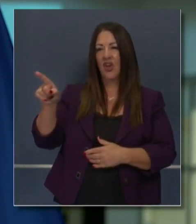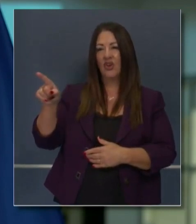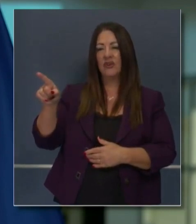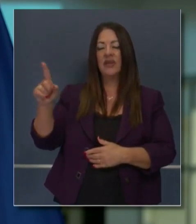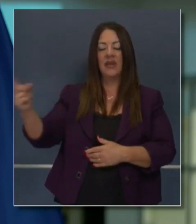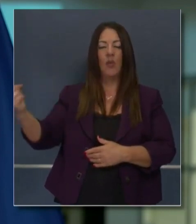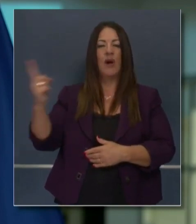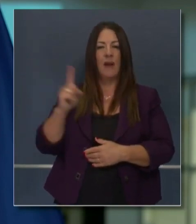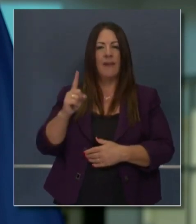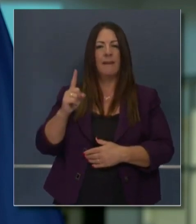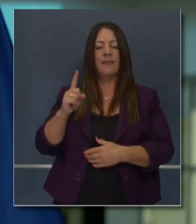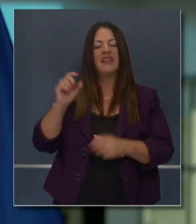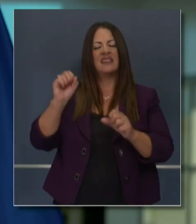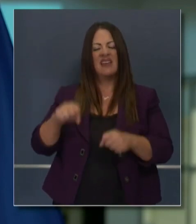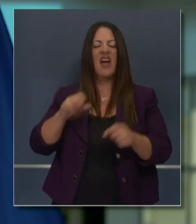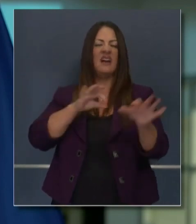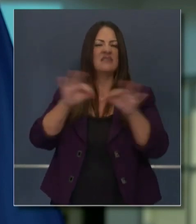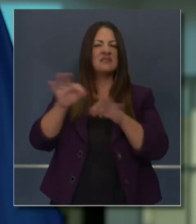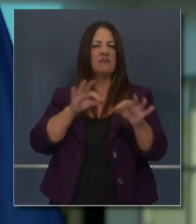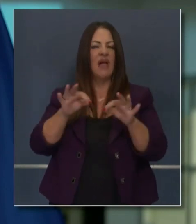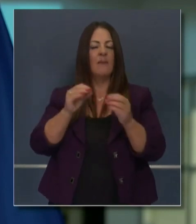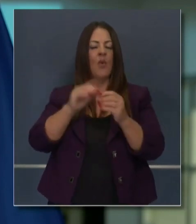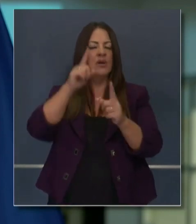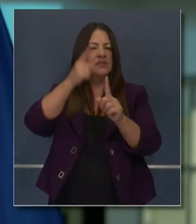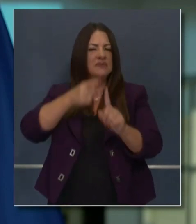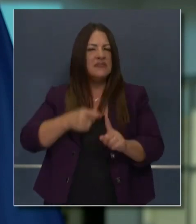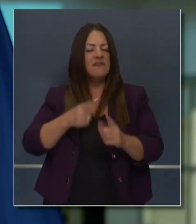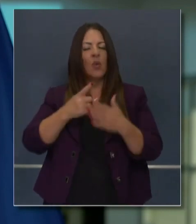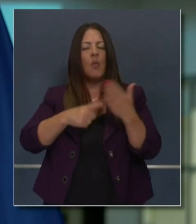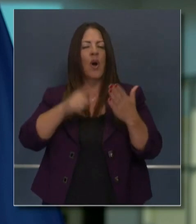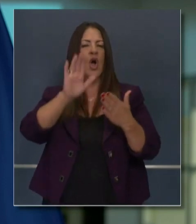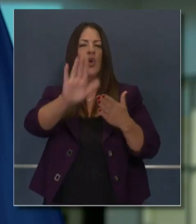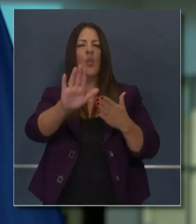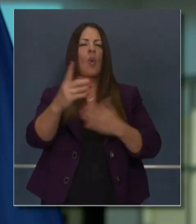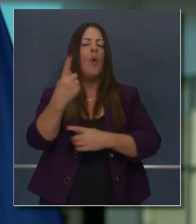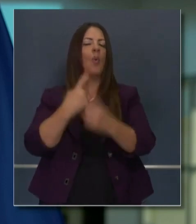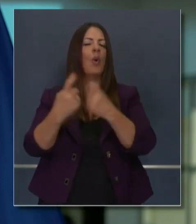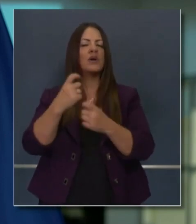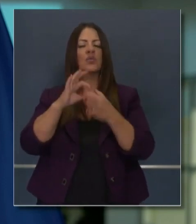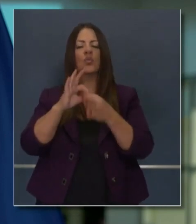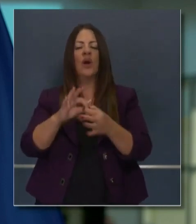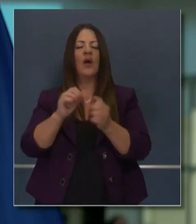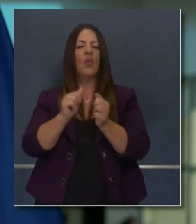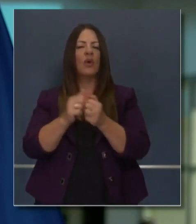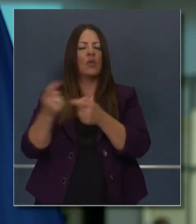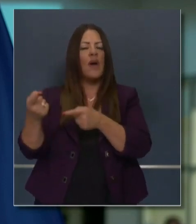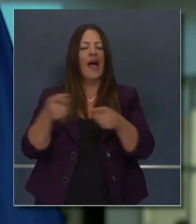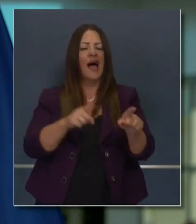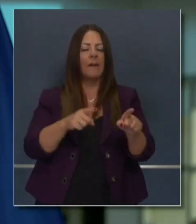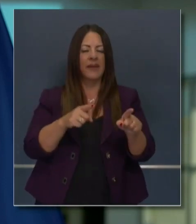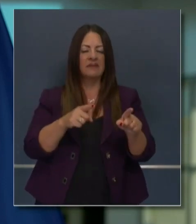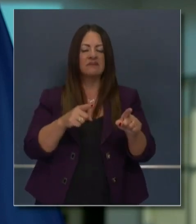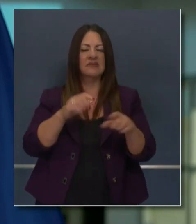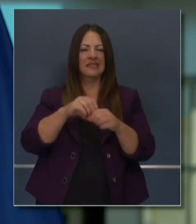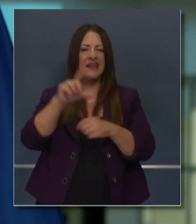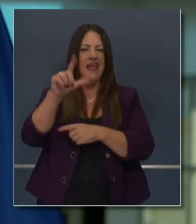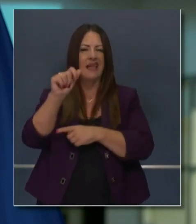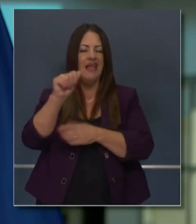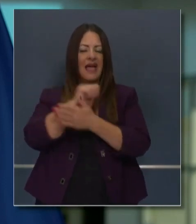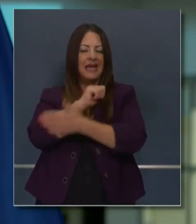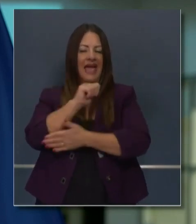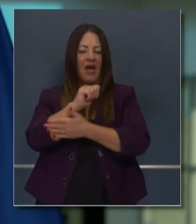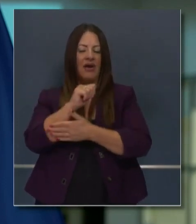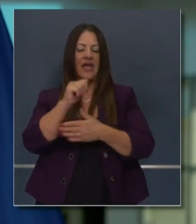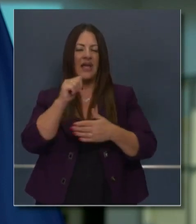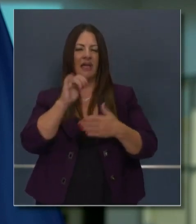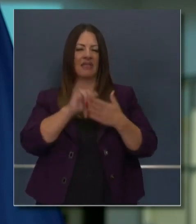up, and he also can talk a little bit more specifically about some of the little issues that occurred out of LA County and some of the